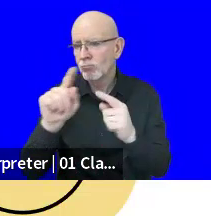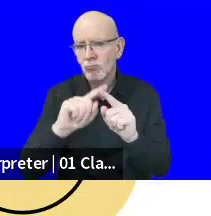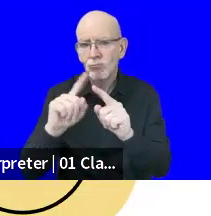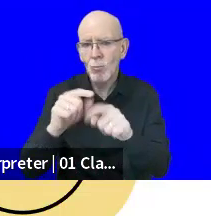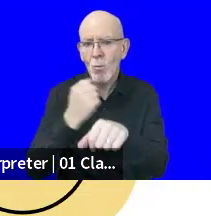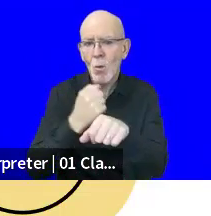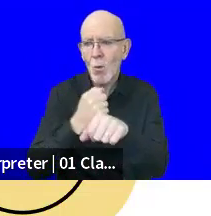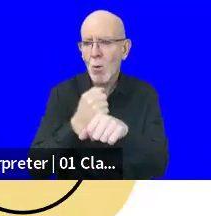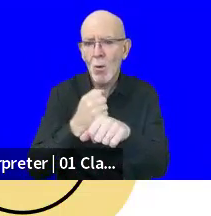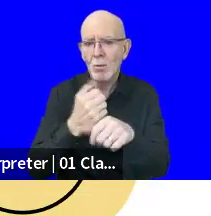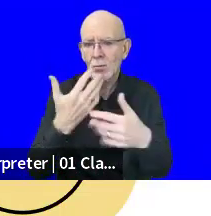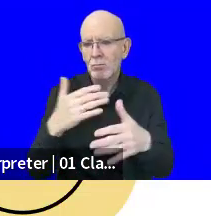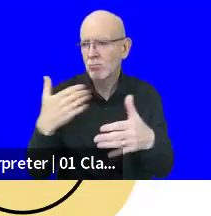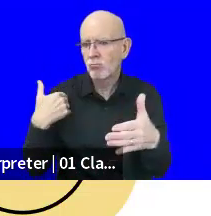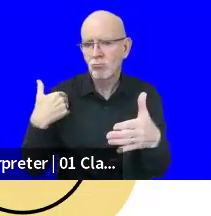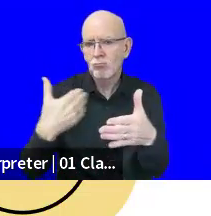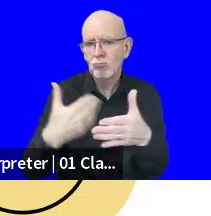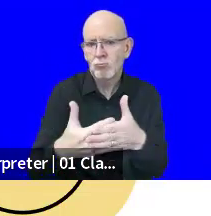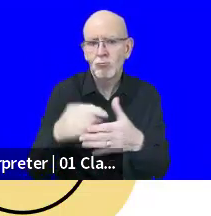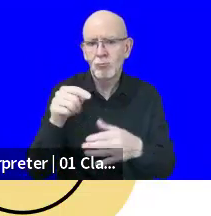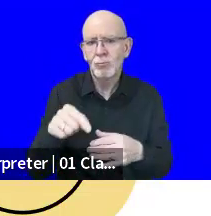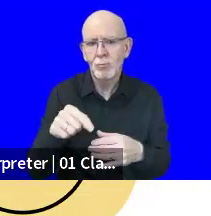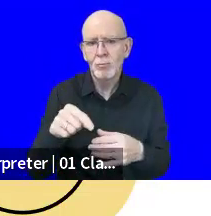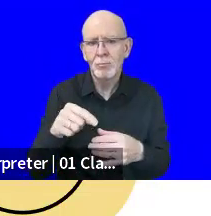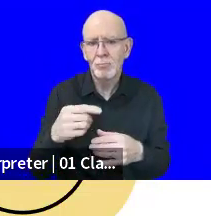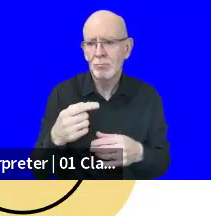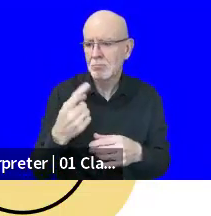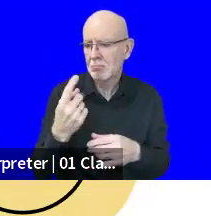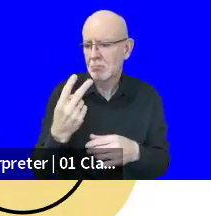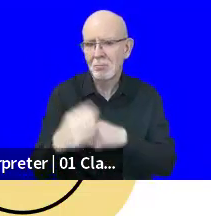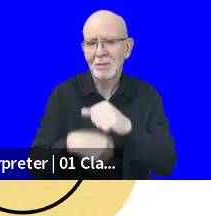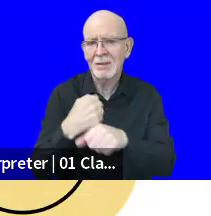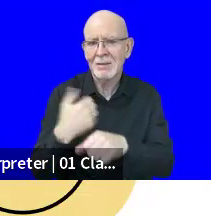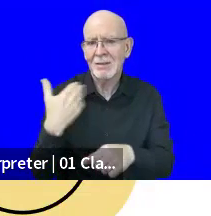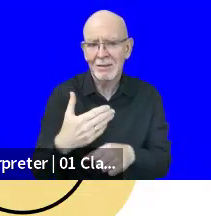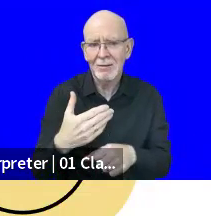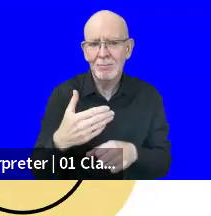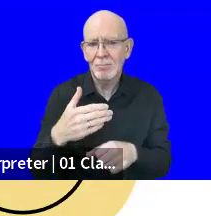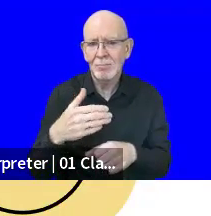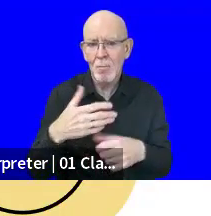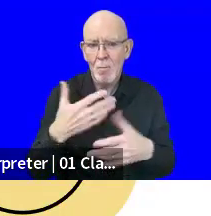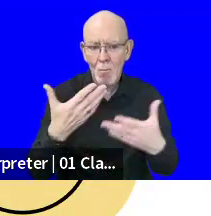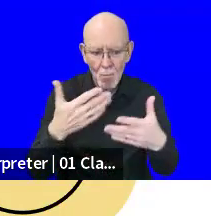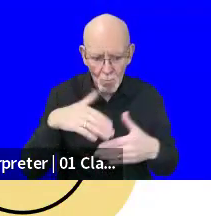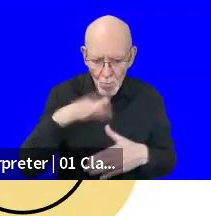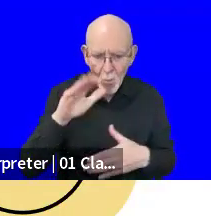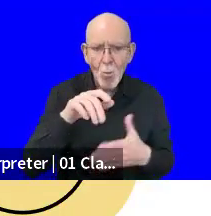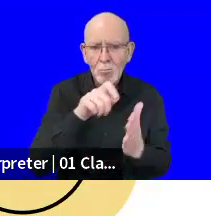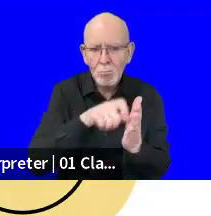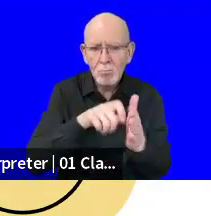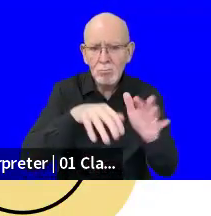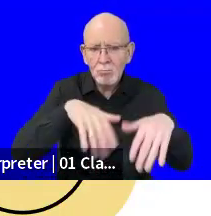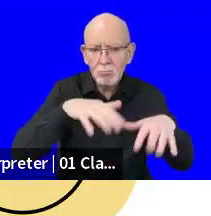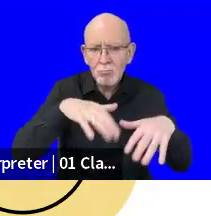more studies that have been carried out, but also more thinking about how do we use different